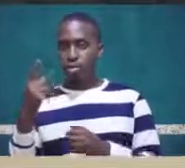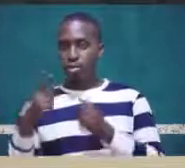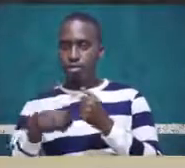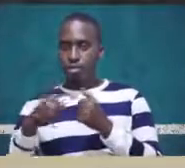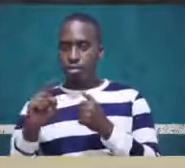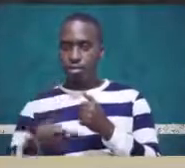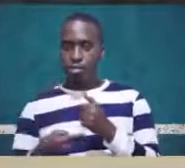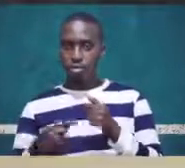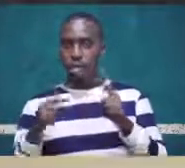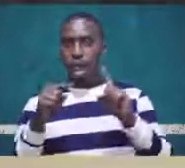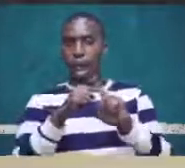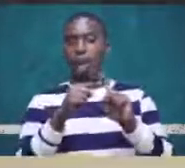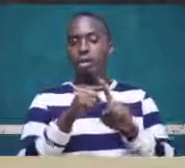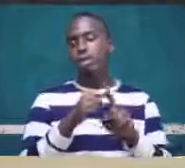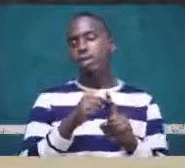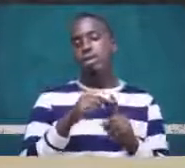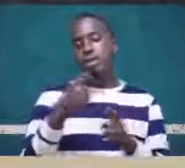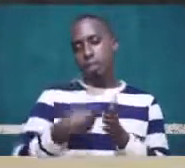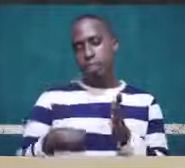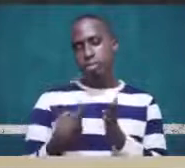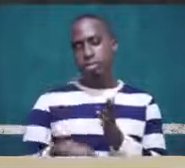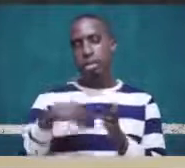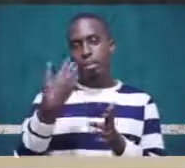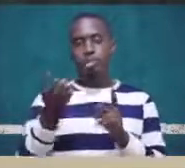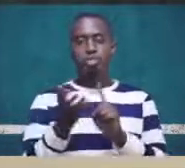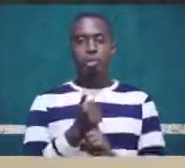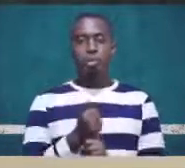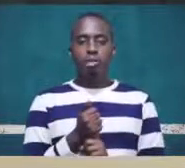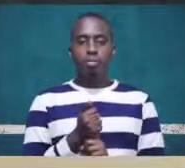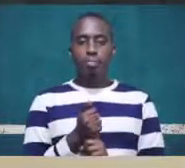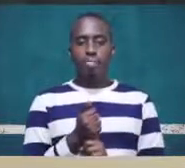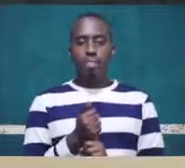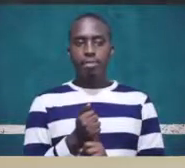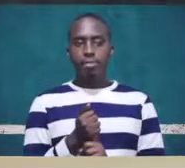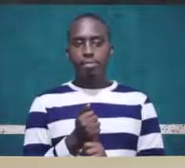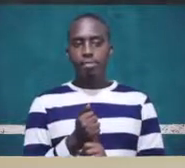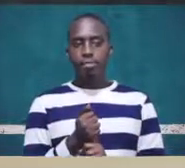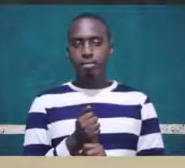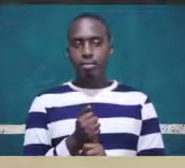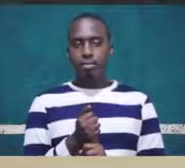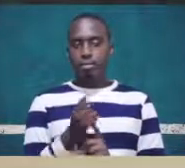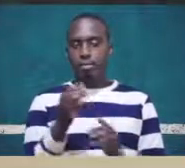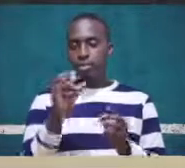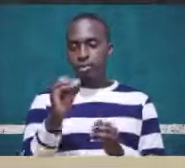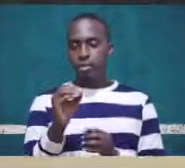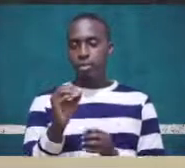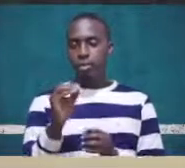226, actually to add the taxes, you will get 800, you will get